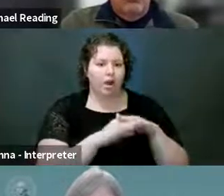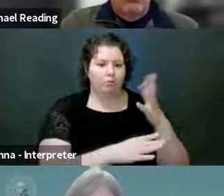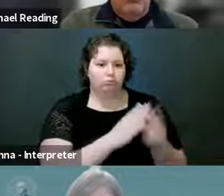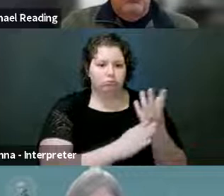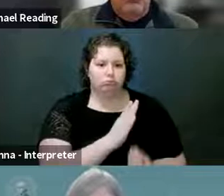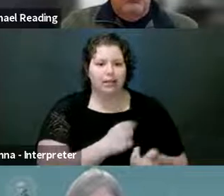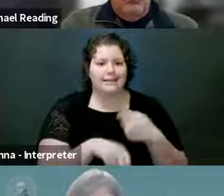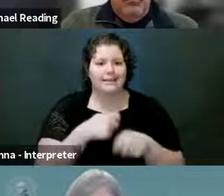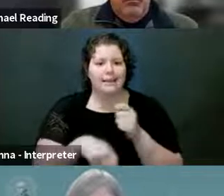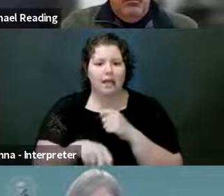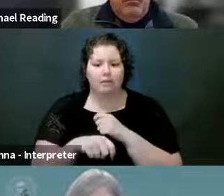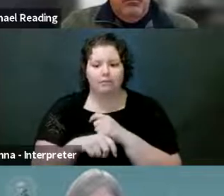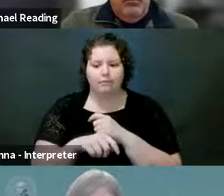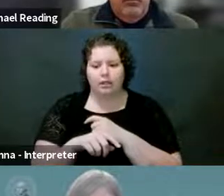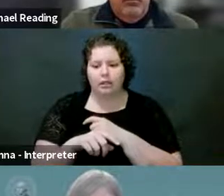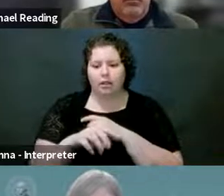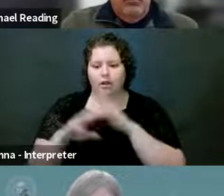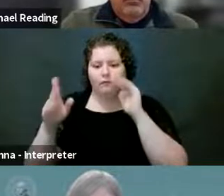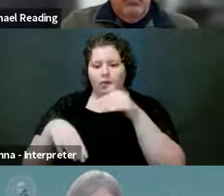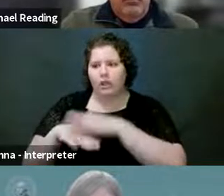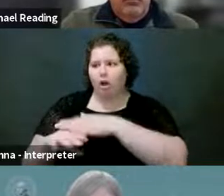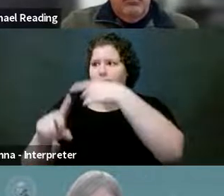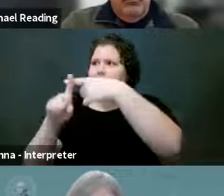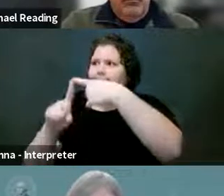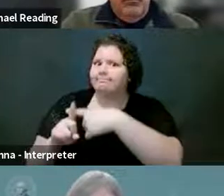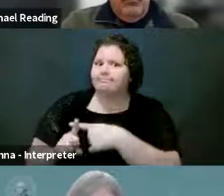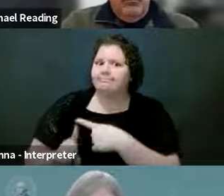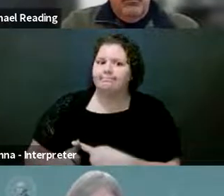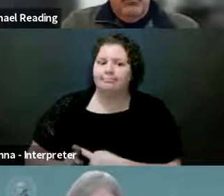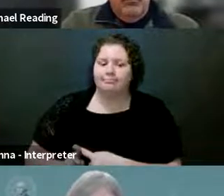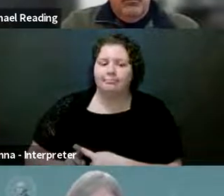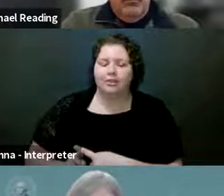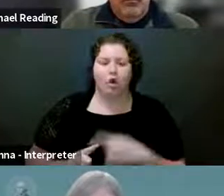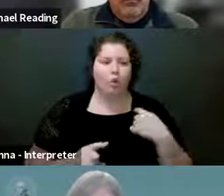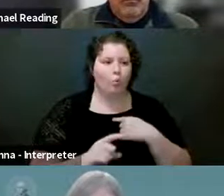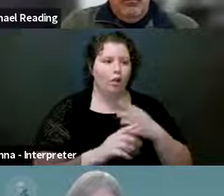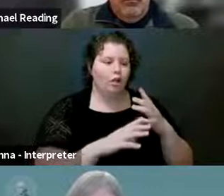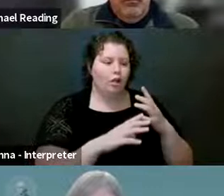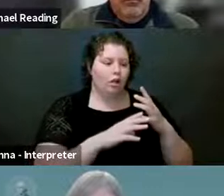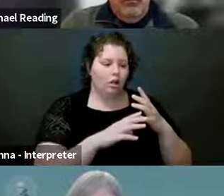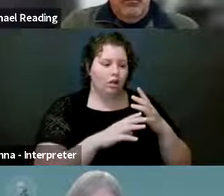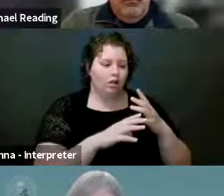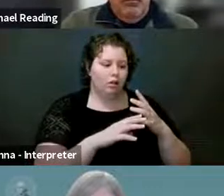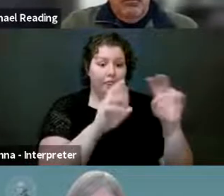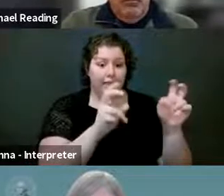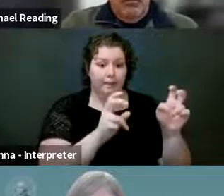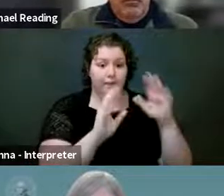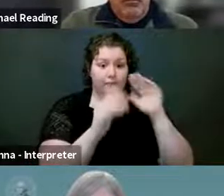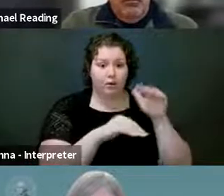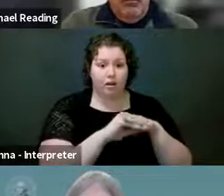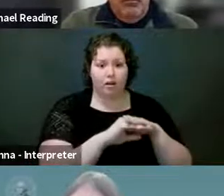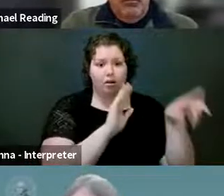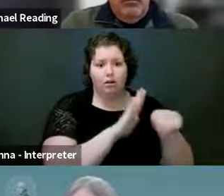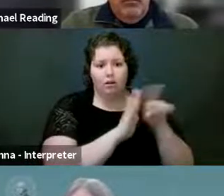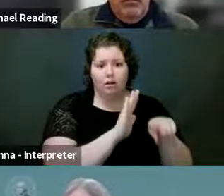out all the wonderful things that are happening. So that was another theme. And then just the